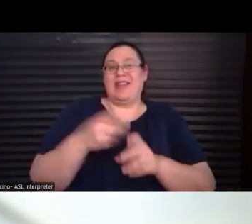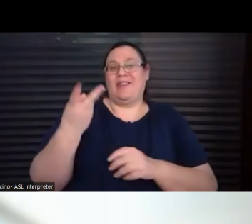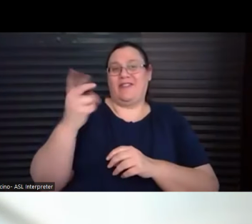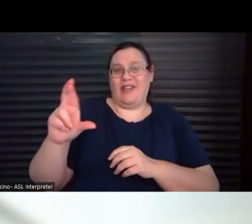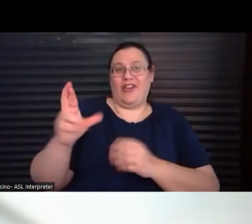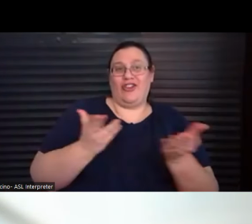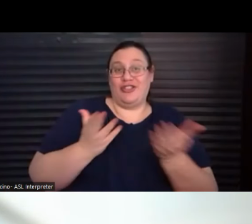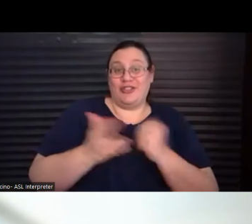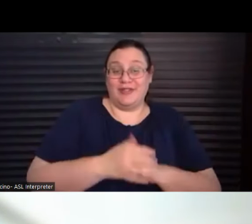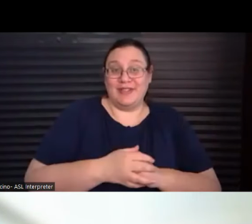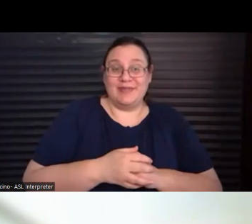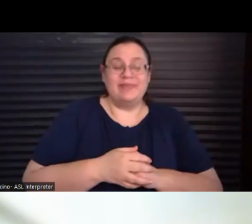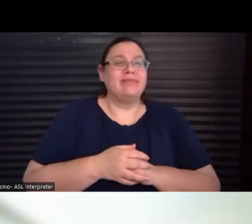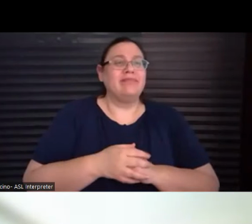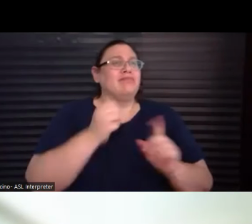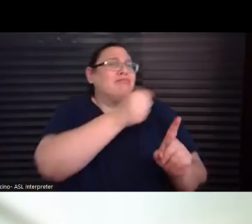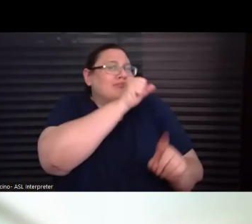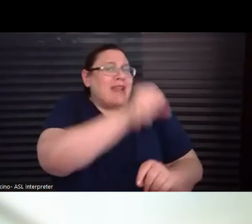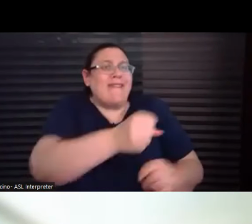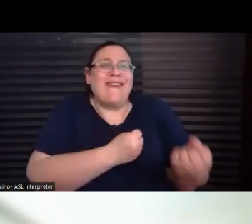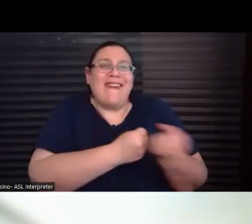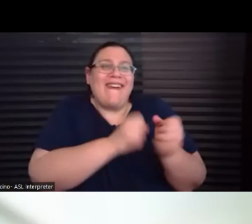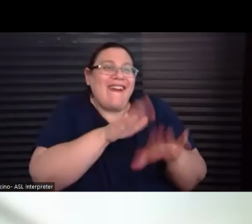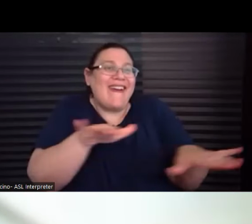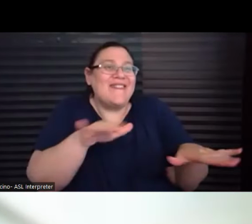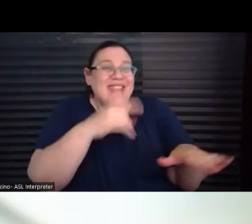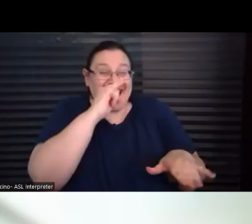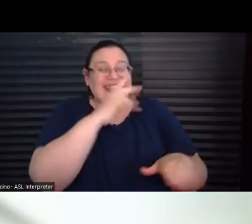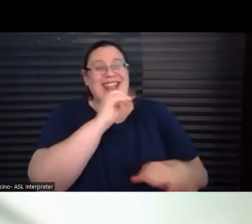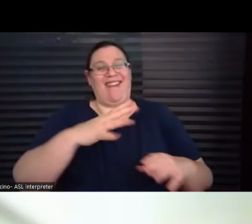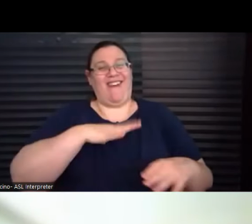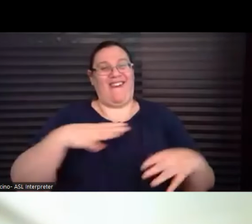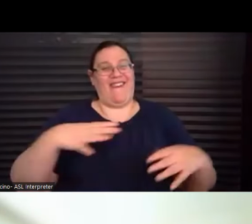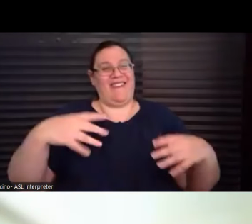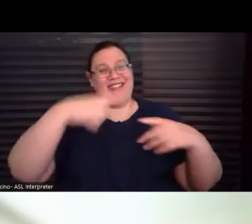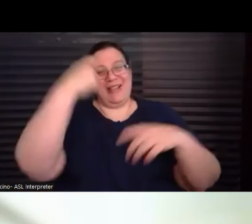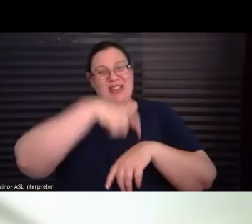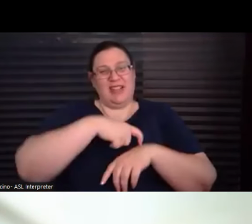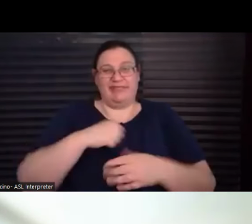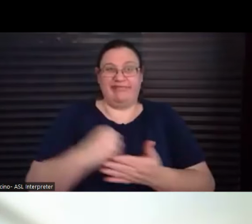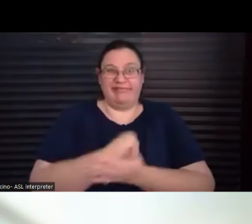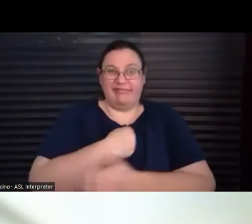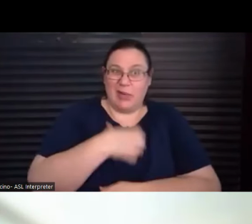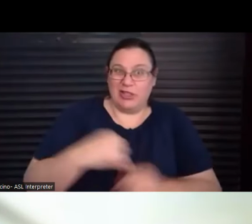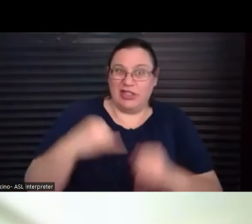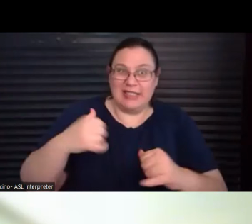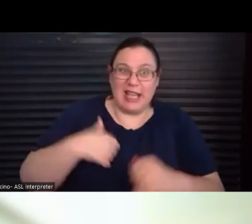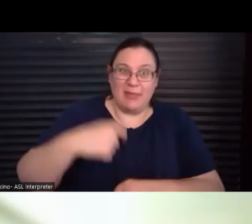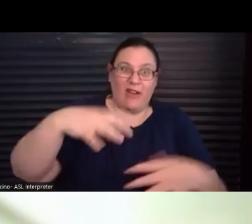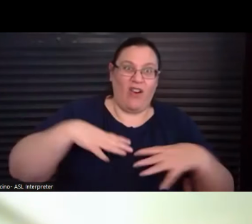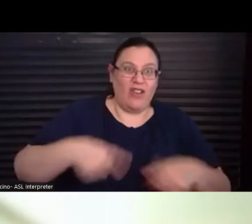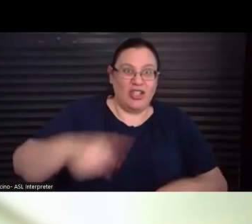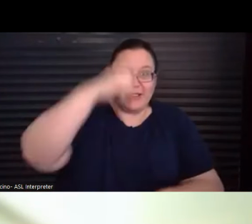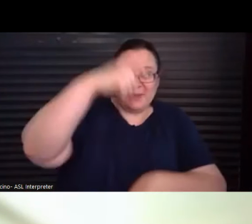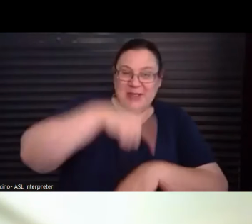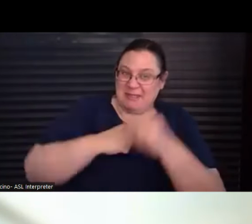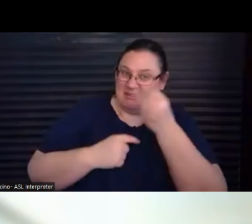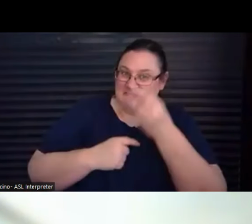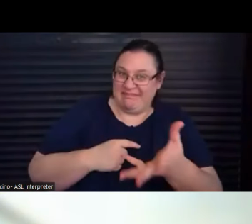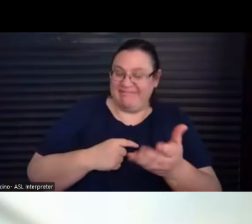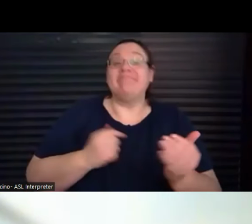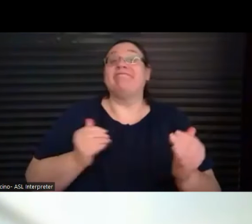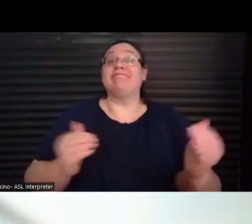services. He loves helping the kids, and he loves having summers off. I wish I had summers off too, Adam. Next success story. Next